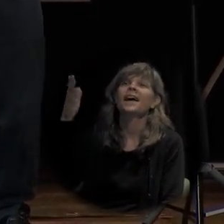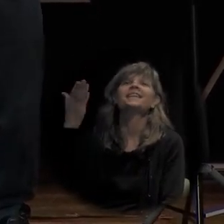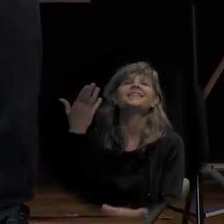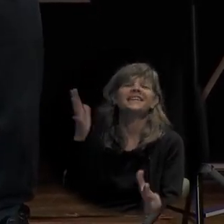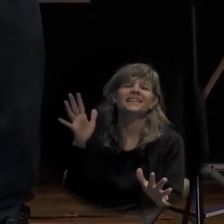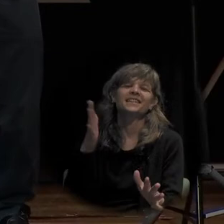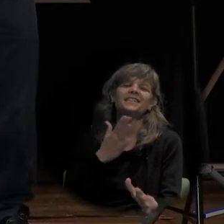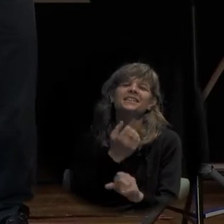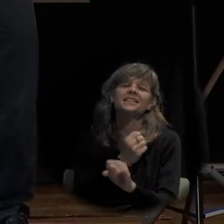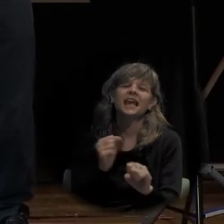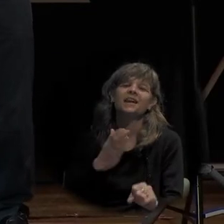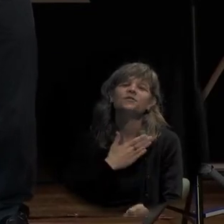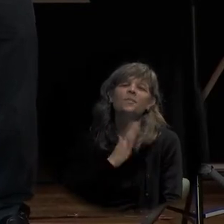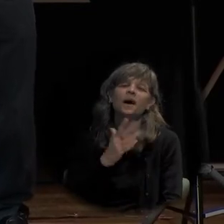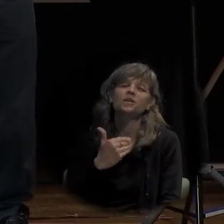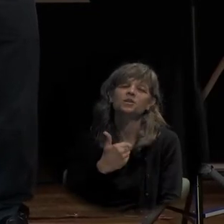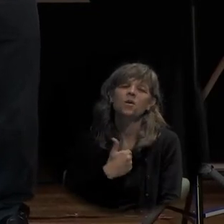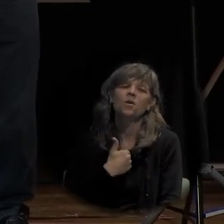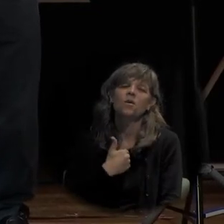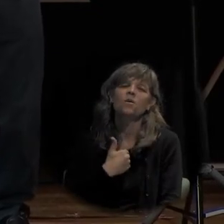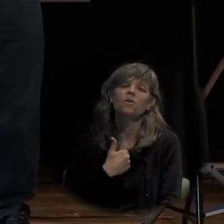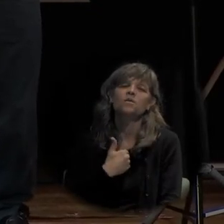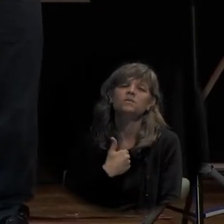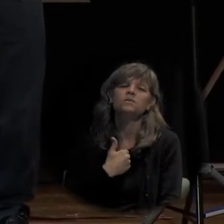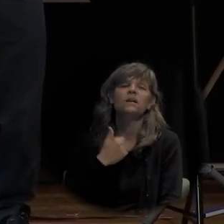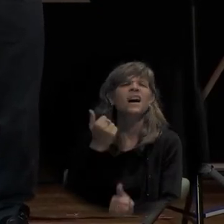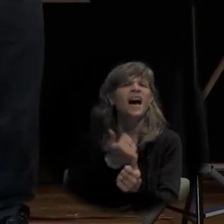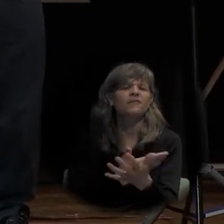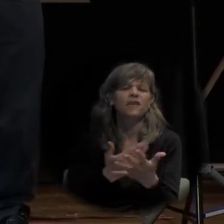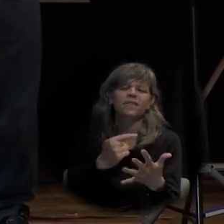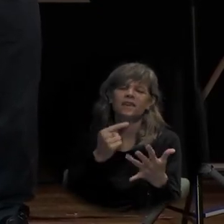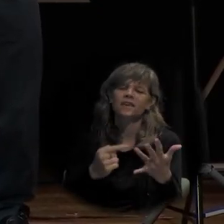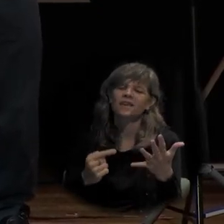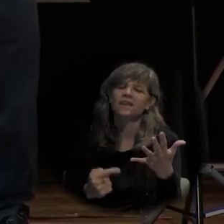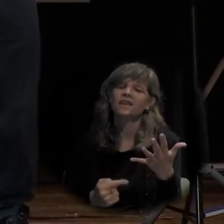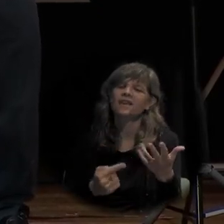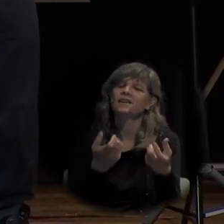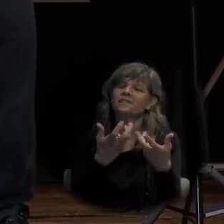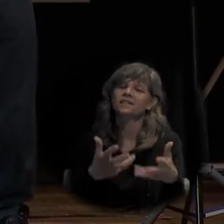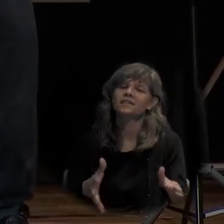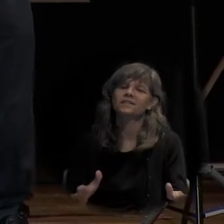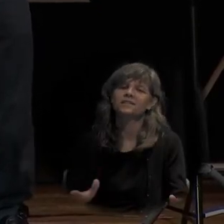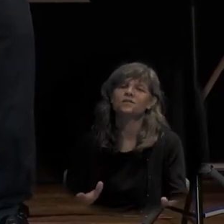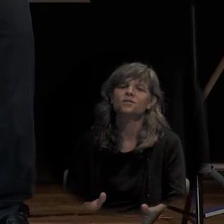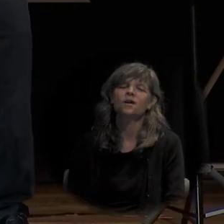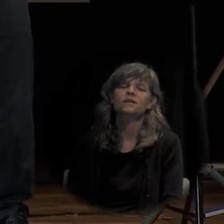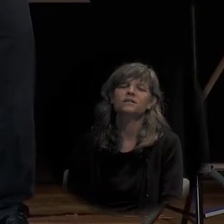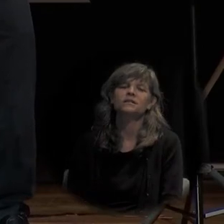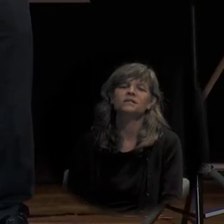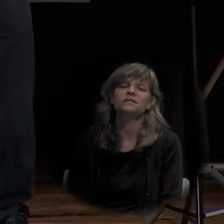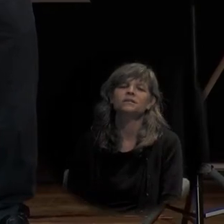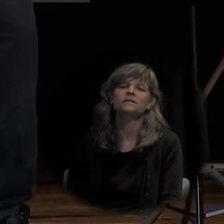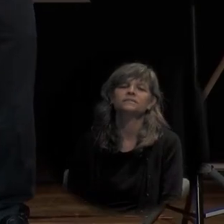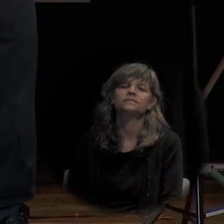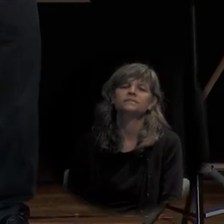That saved my soul, all else is